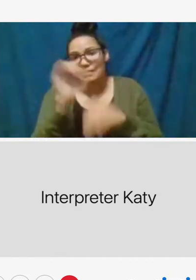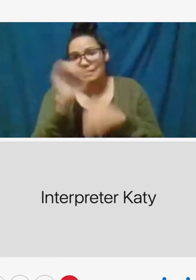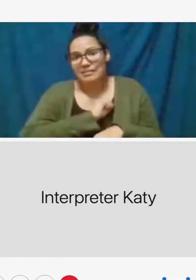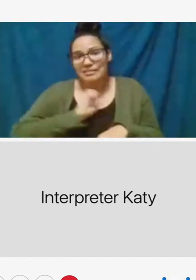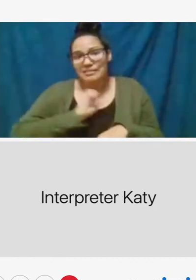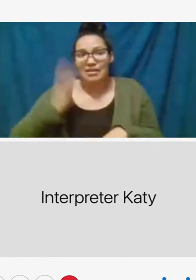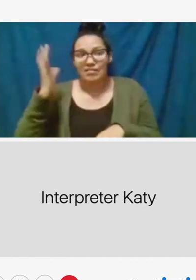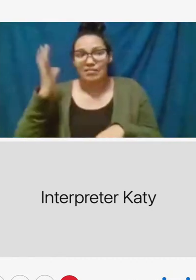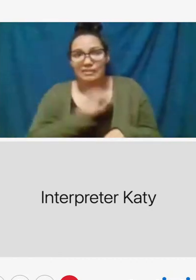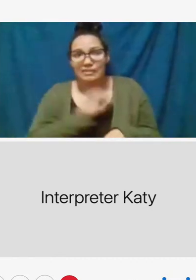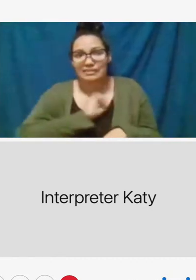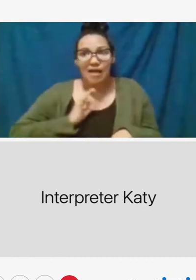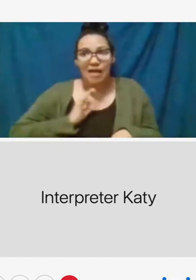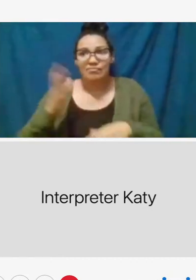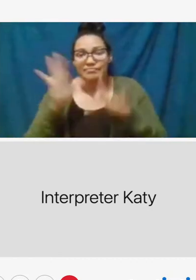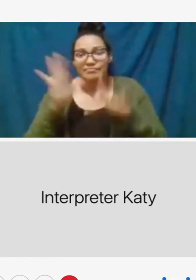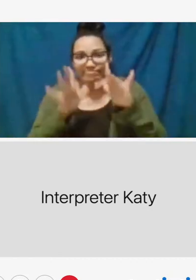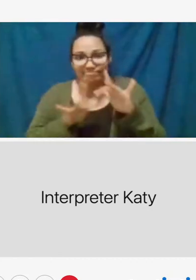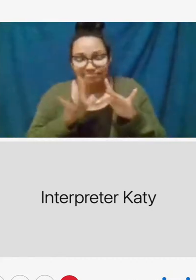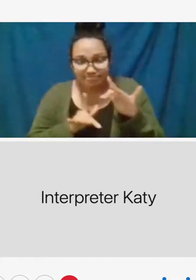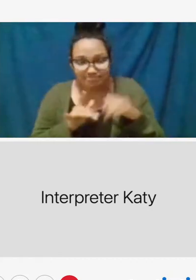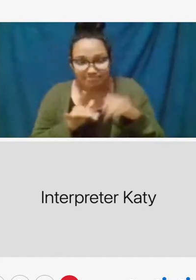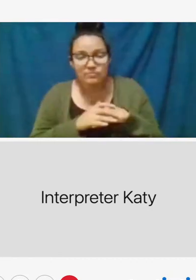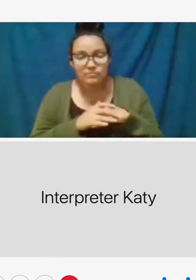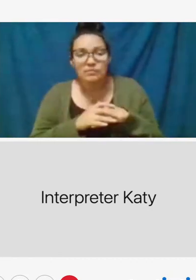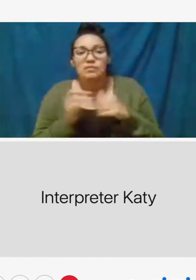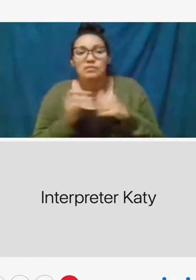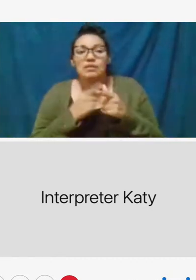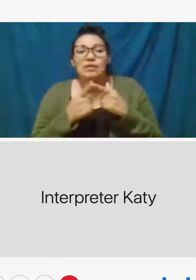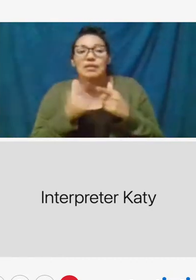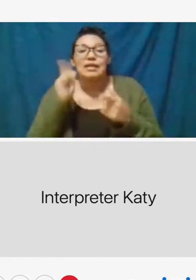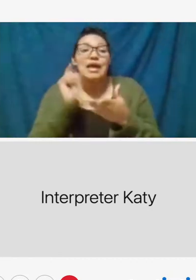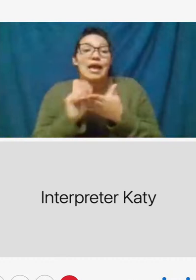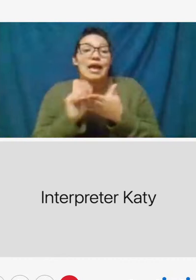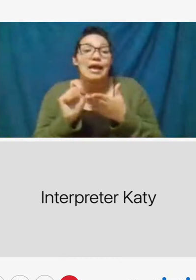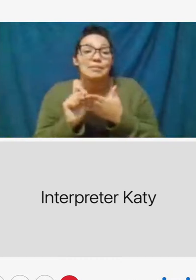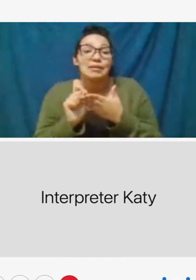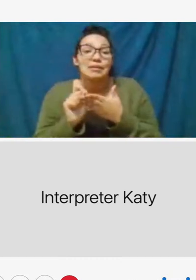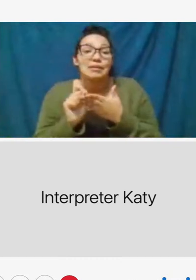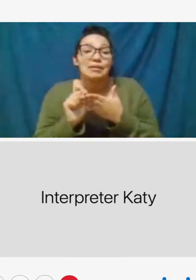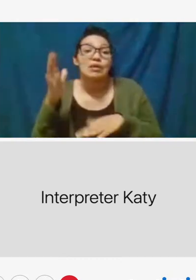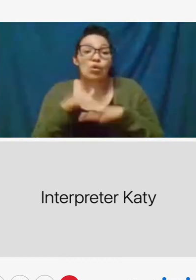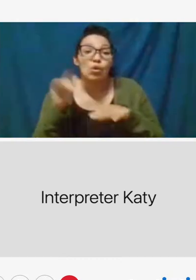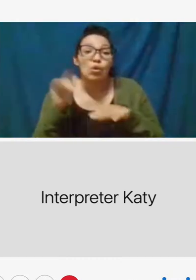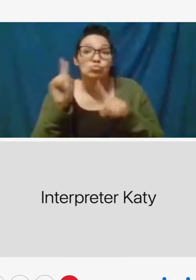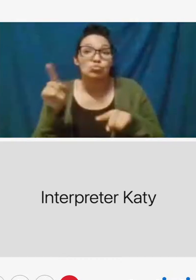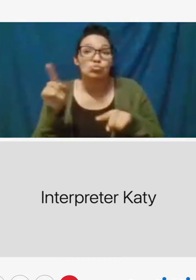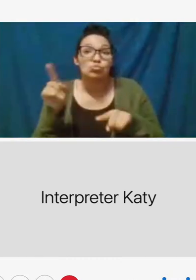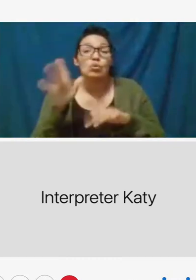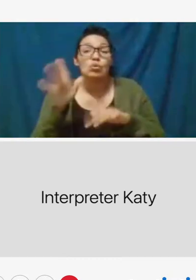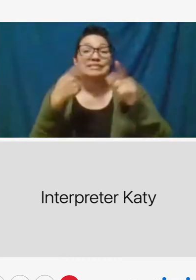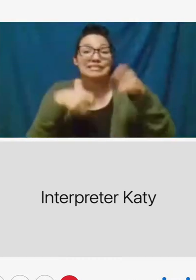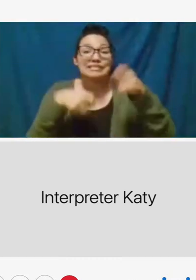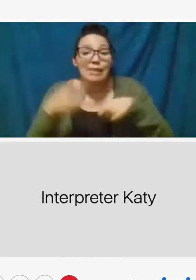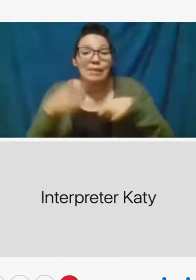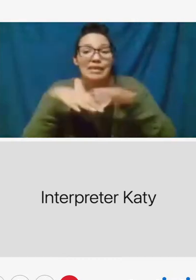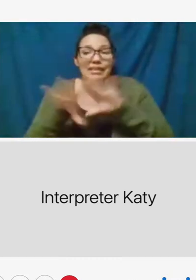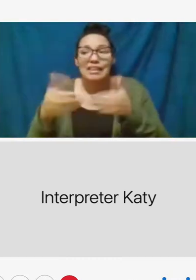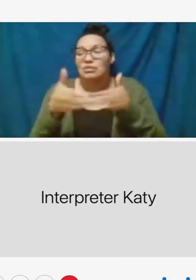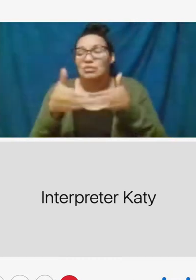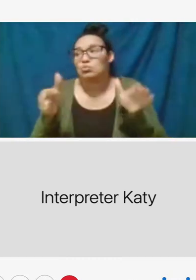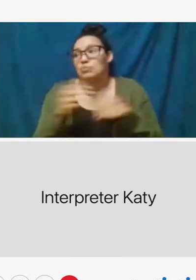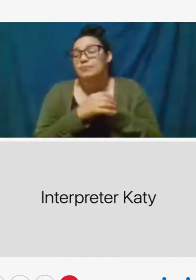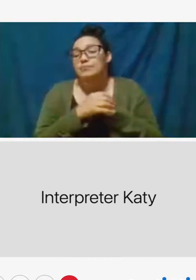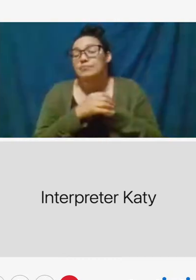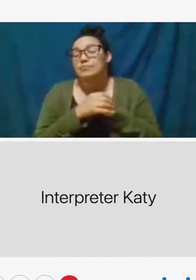out uh and then also Administration being called to go substitute in classroom so uh also just